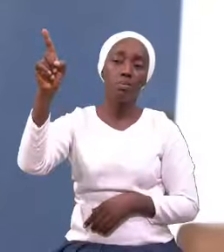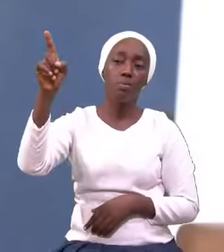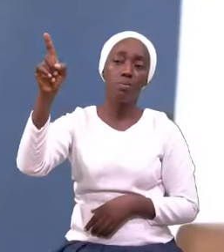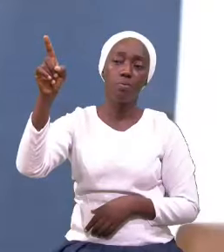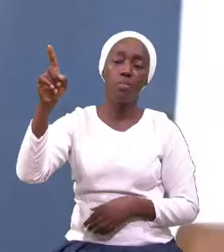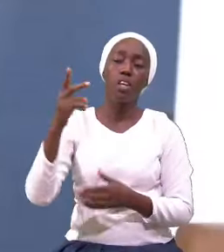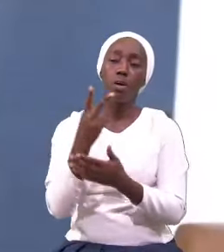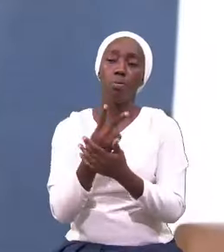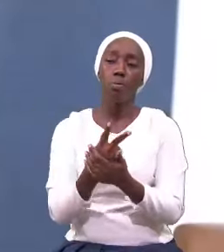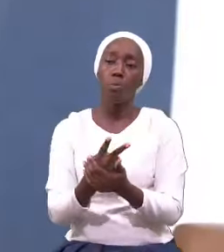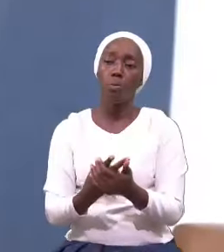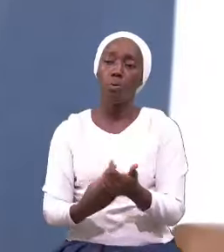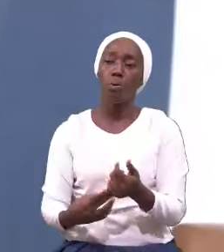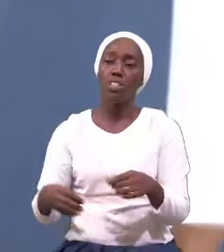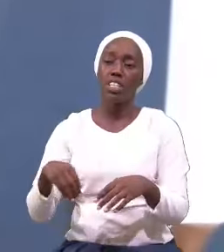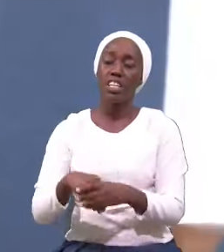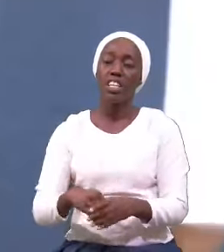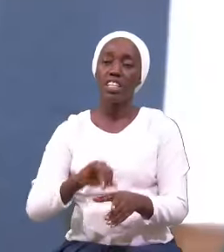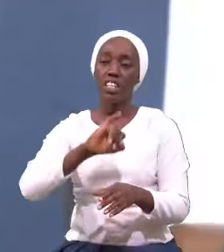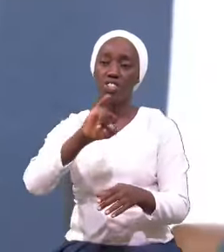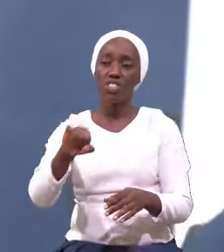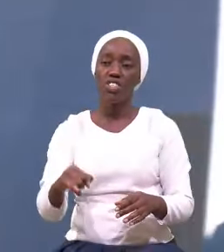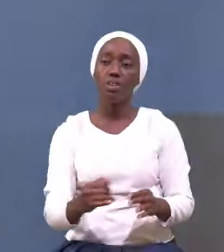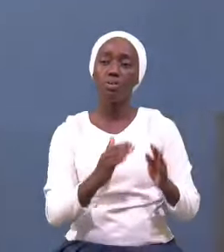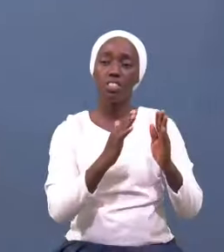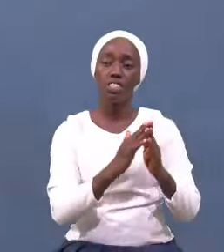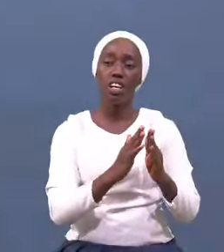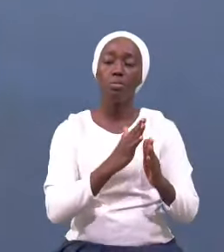Both in Jerusalem and in all Judea.